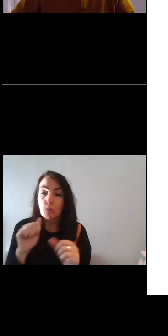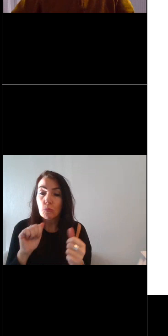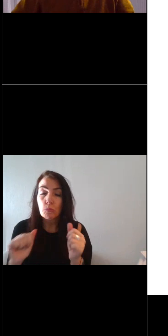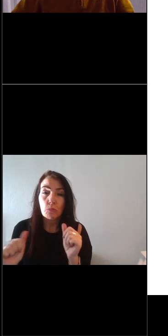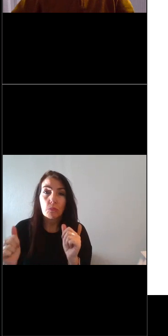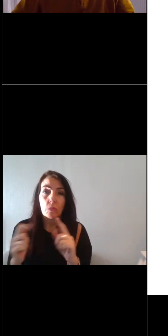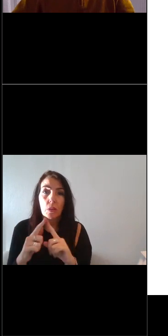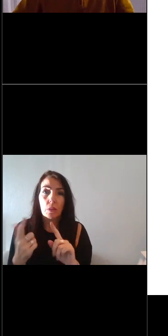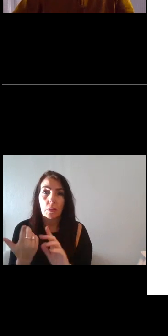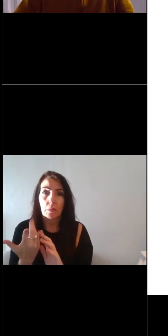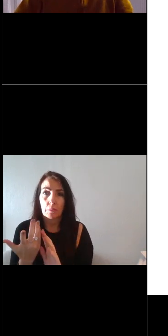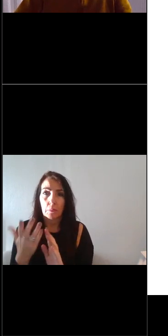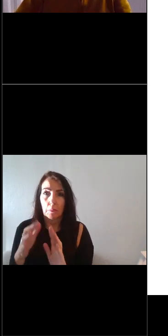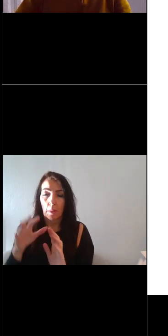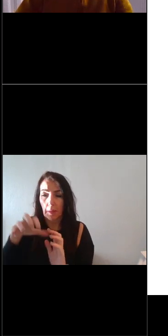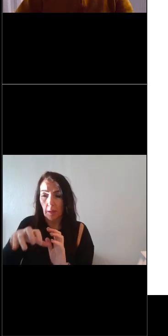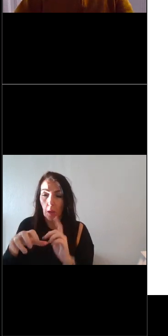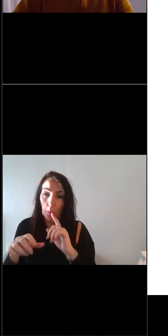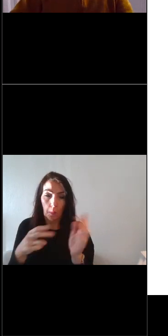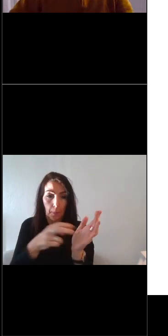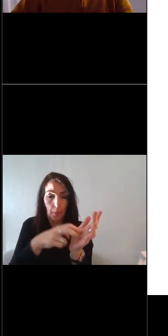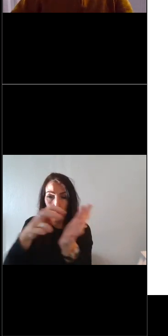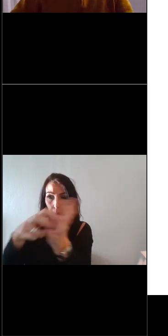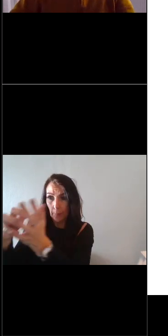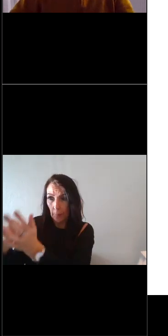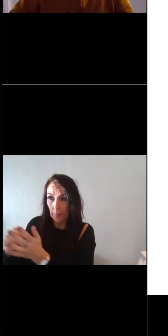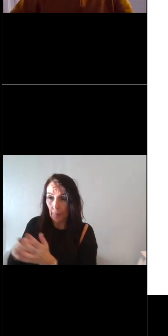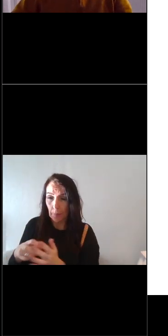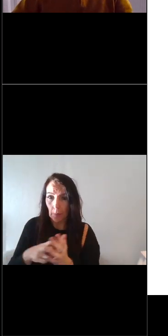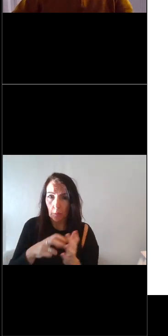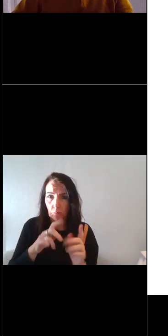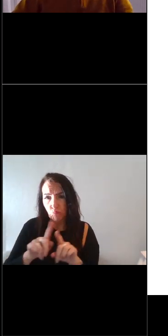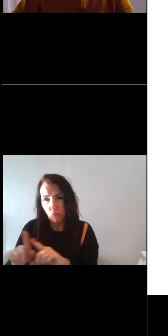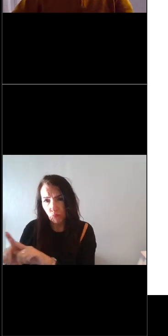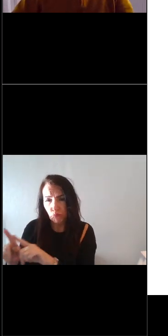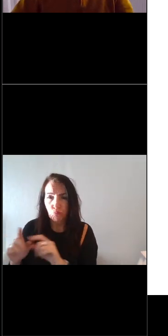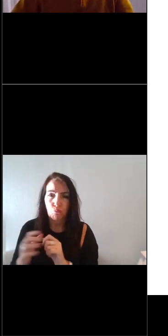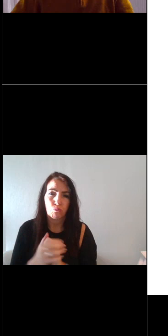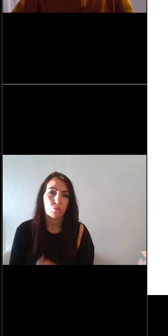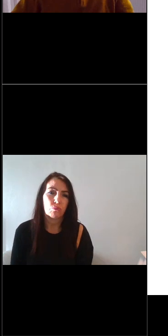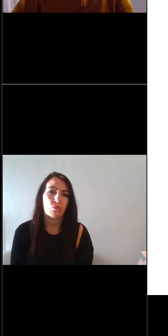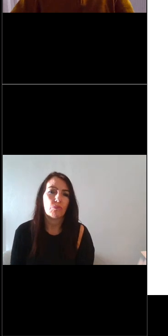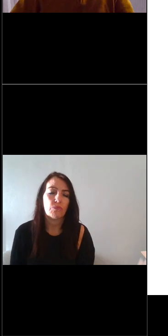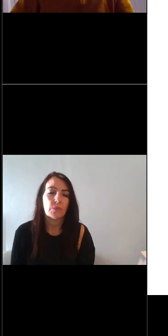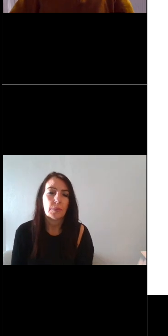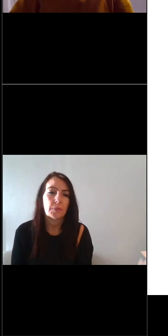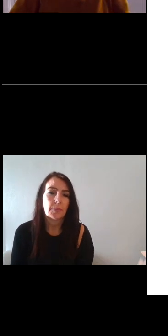central part of the fleet, or multi-shifting vehicles and doing things slightly differently.